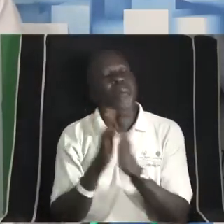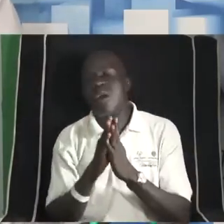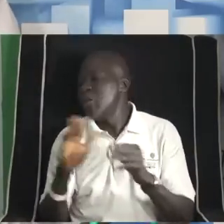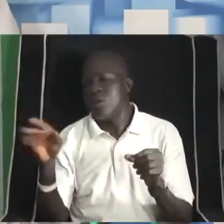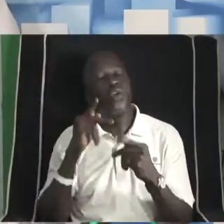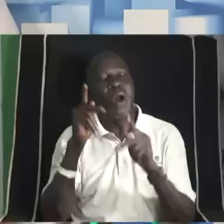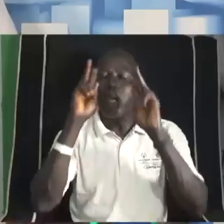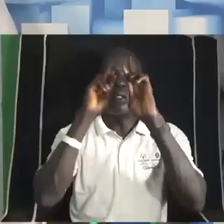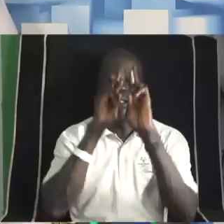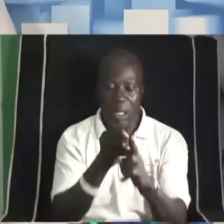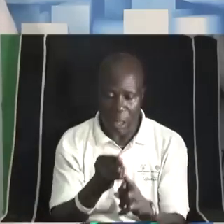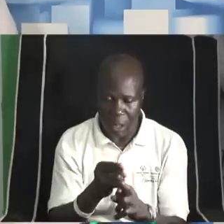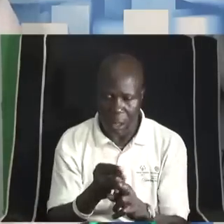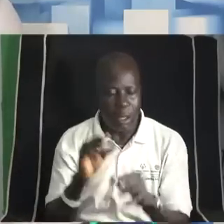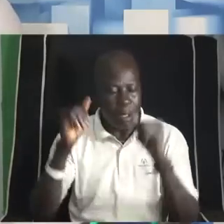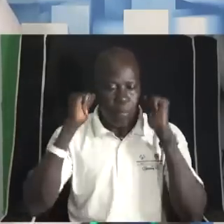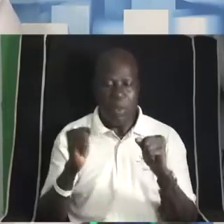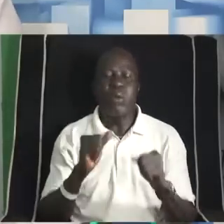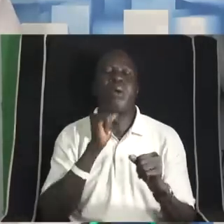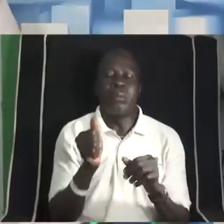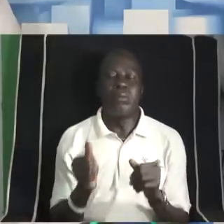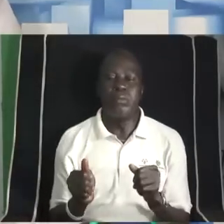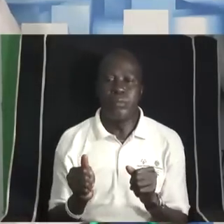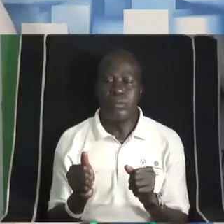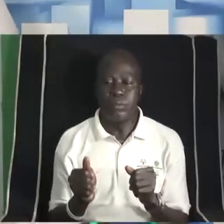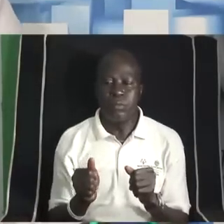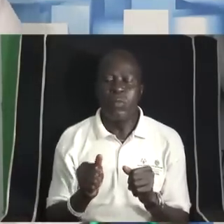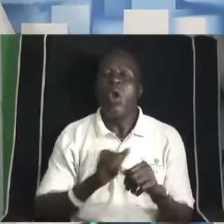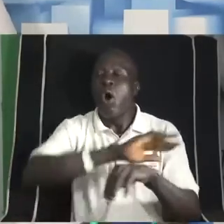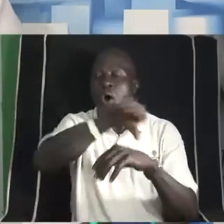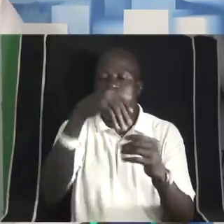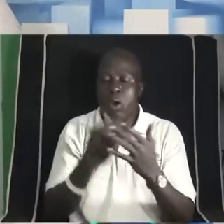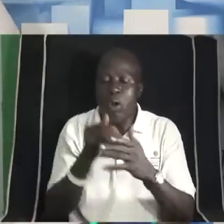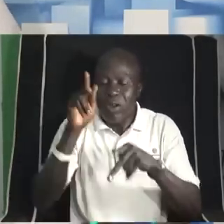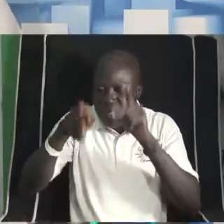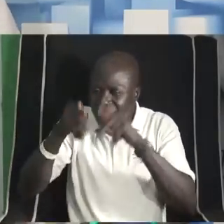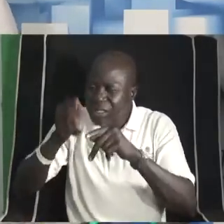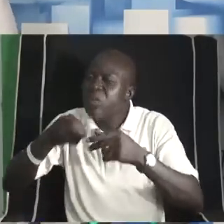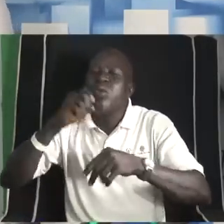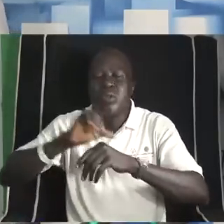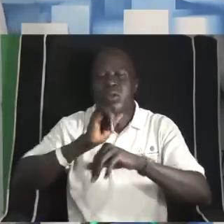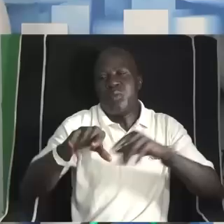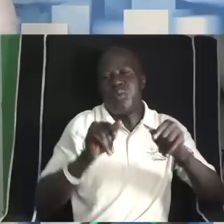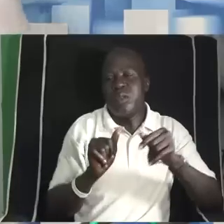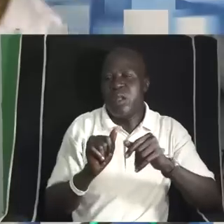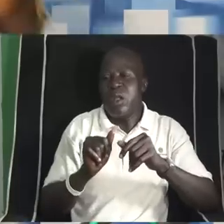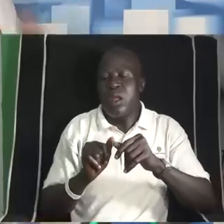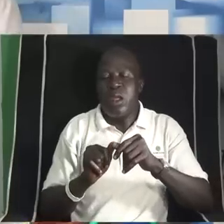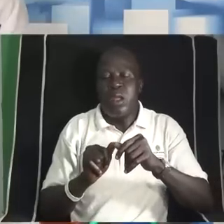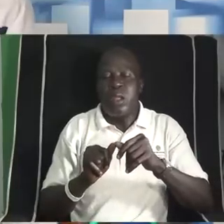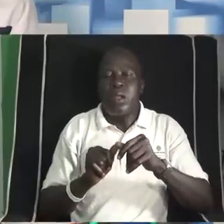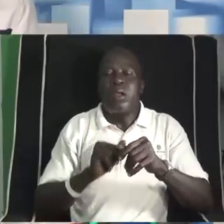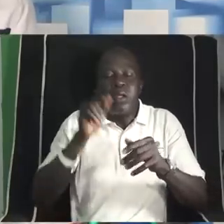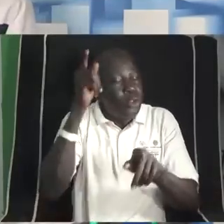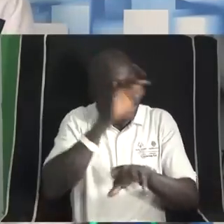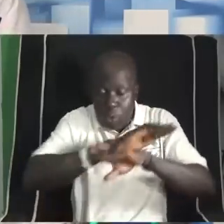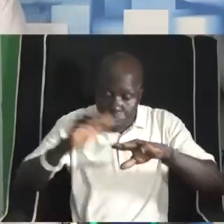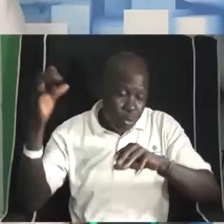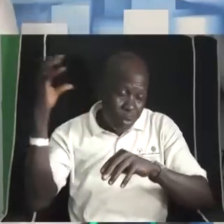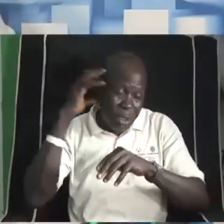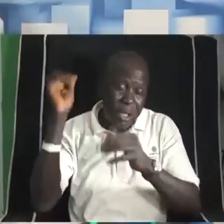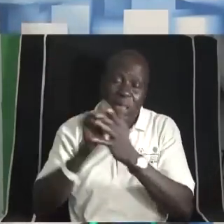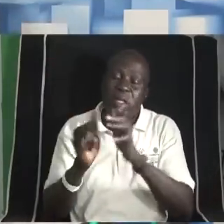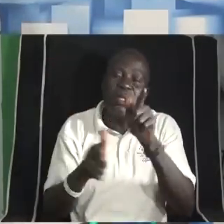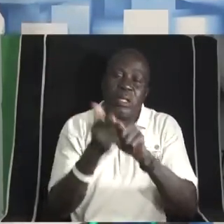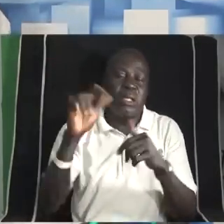His prayer dance. Agbara o ki gba. And not power. Awon nkan won lo gboro miss. You must not miss out this. Oh, boy, instruction to lagbara. Don't you hear that